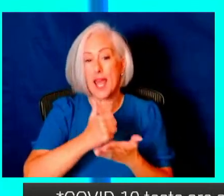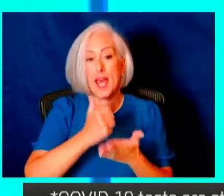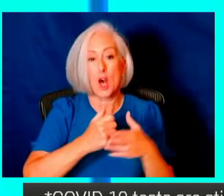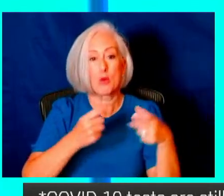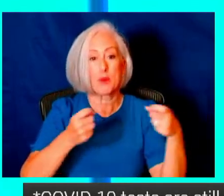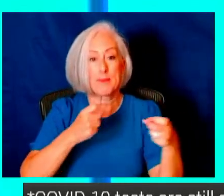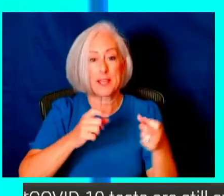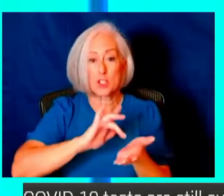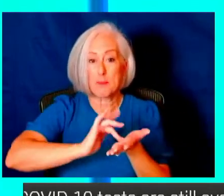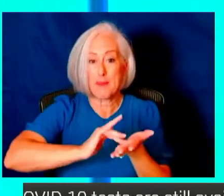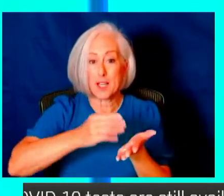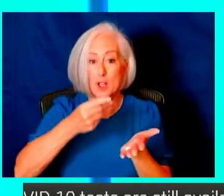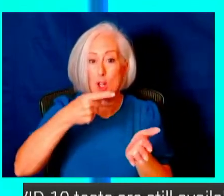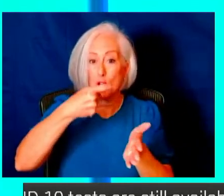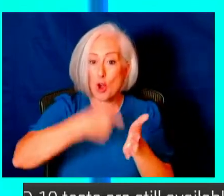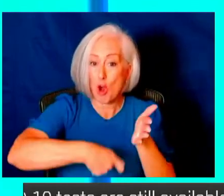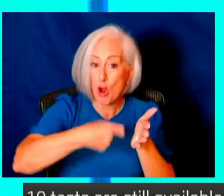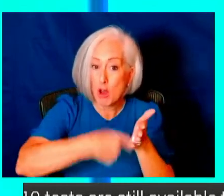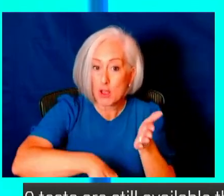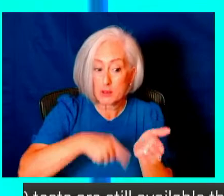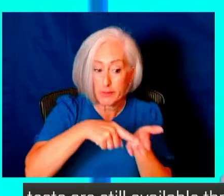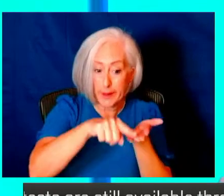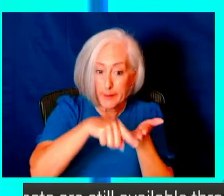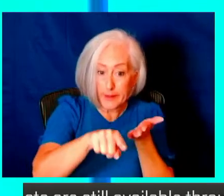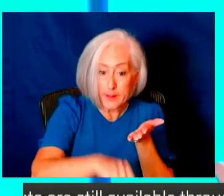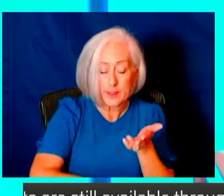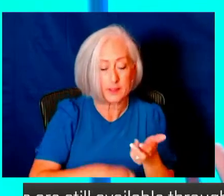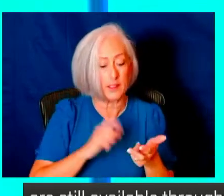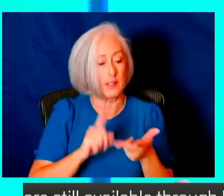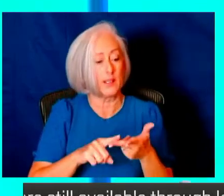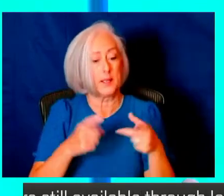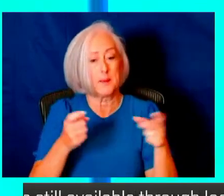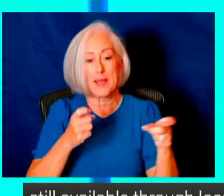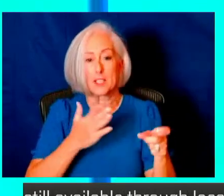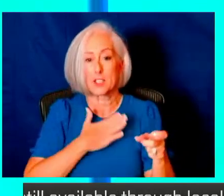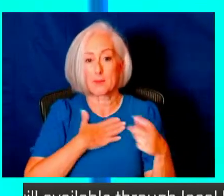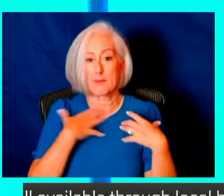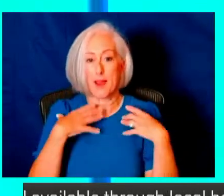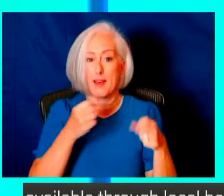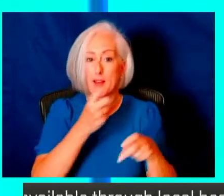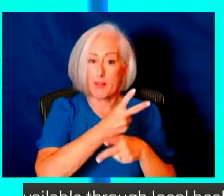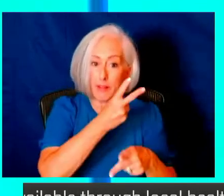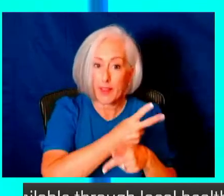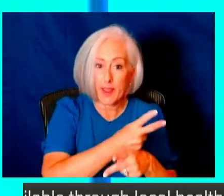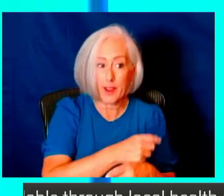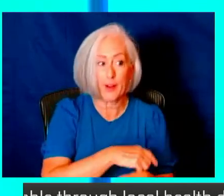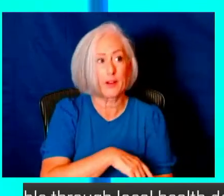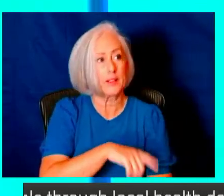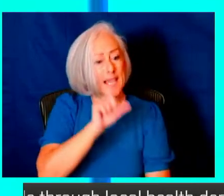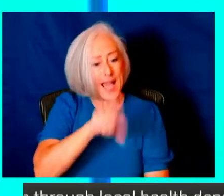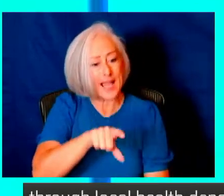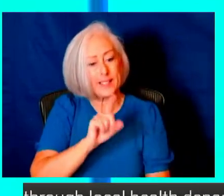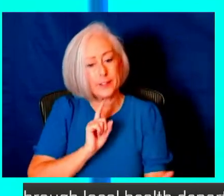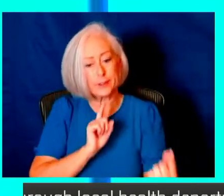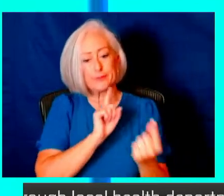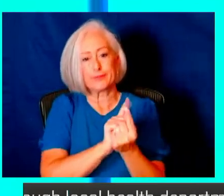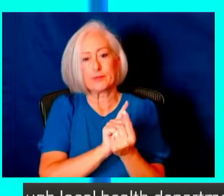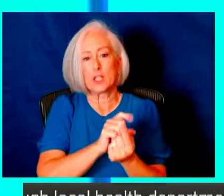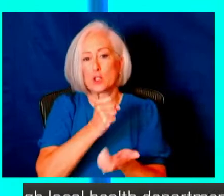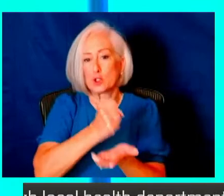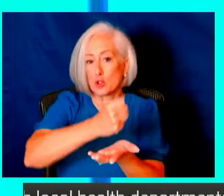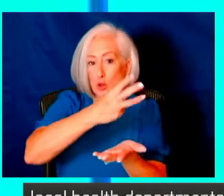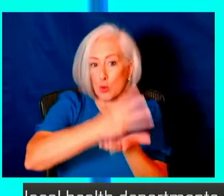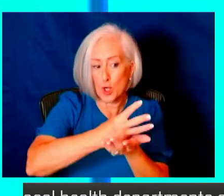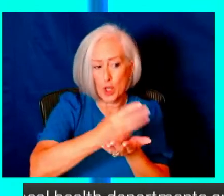medical expenses or help managing my care, I really could use a social worker to help understand how to get Medicaid